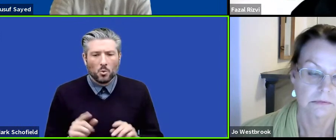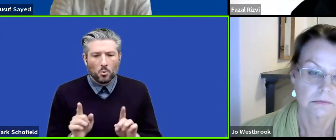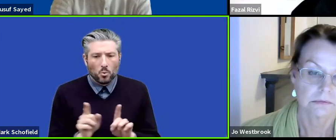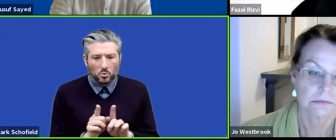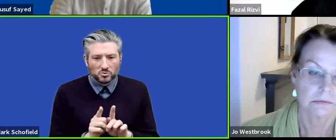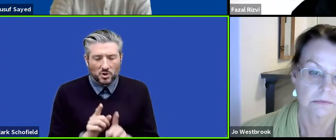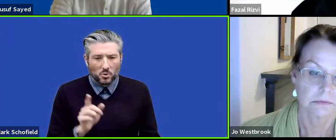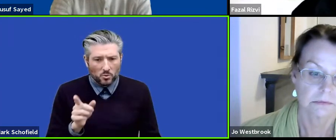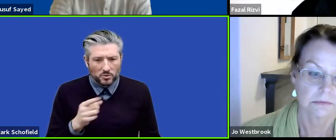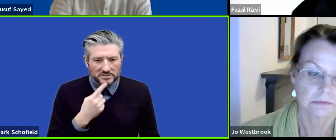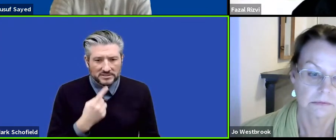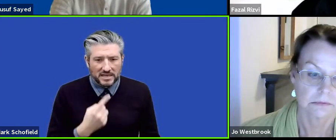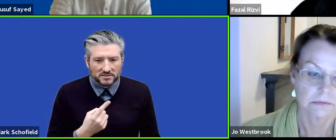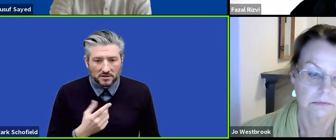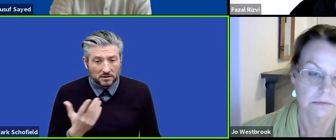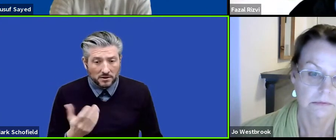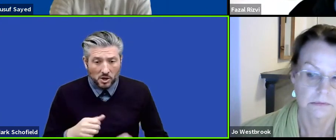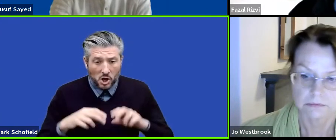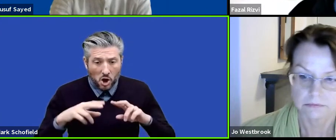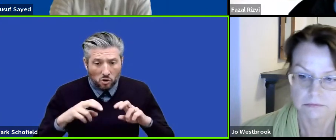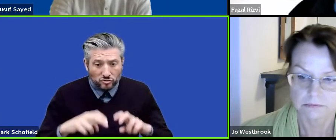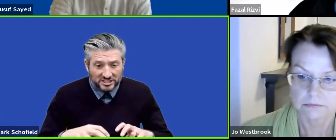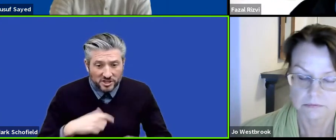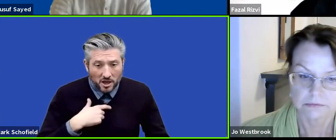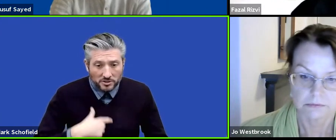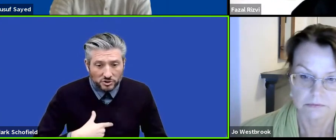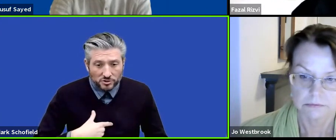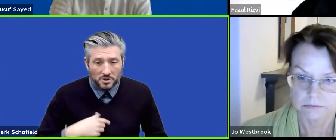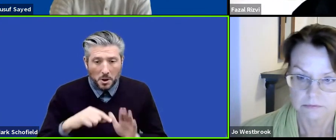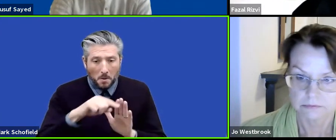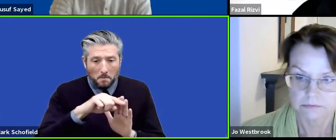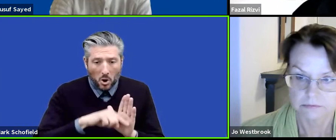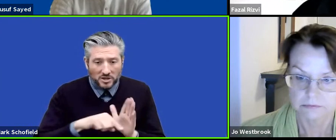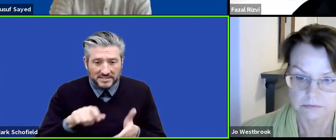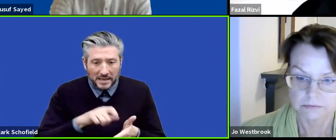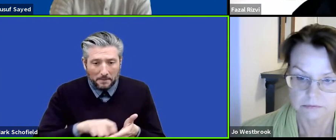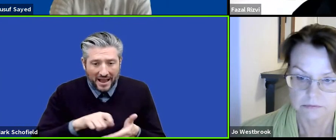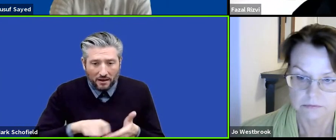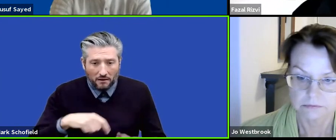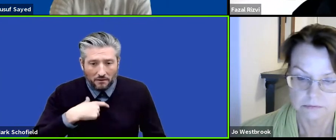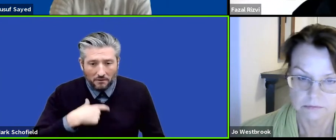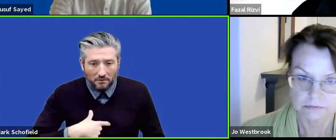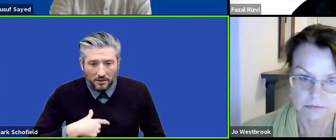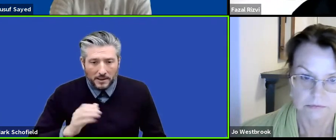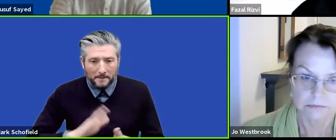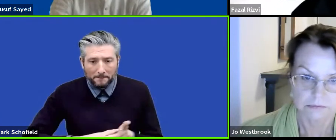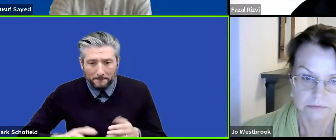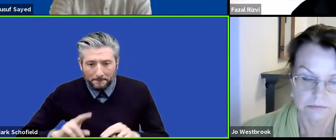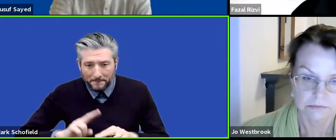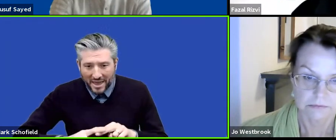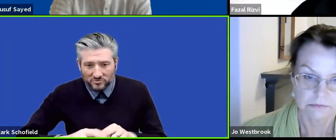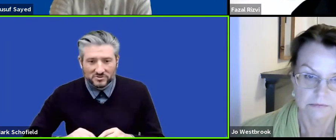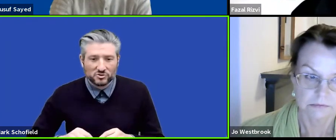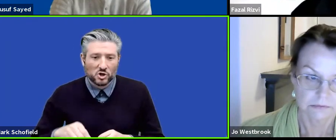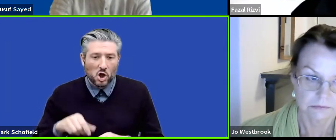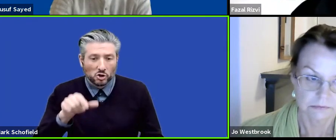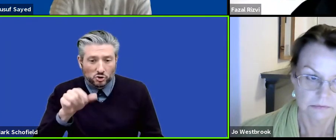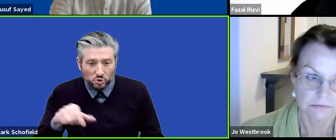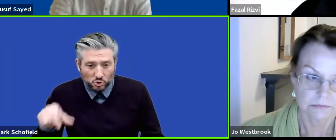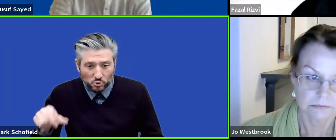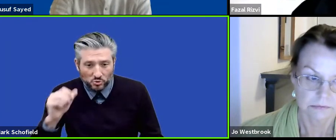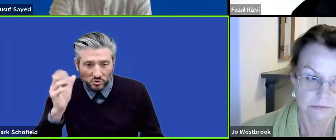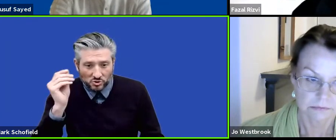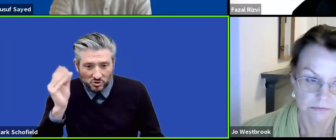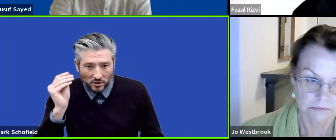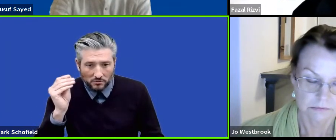the researchers, the policymakers, the teachers, the parents, the students doing research together and trying to actually